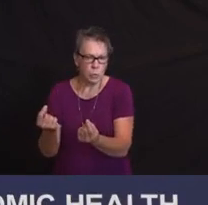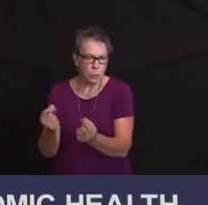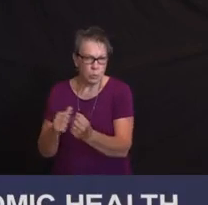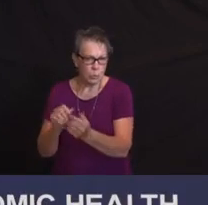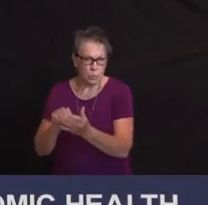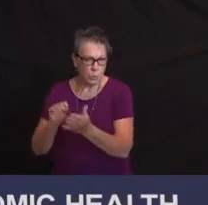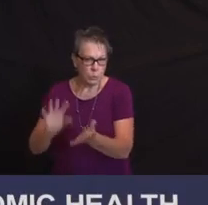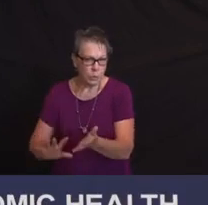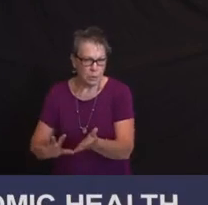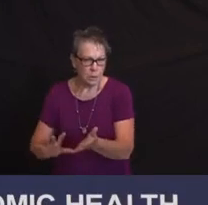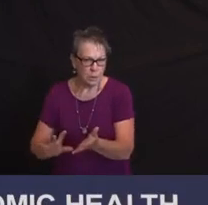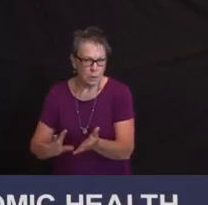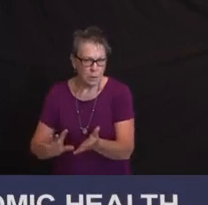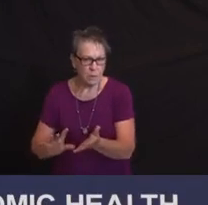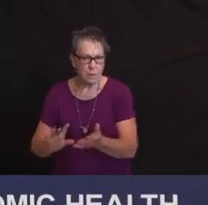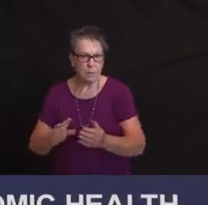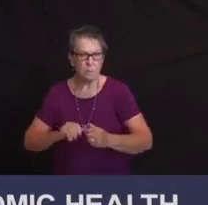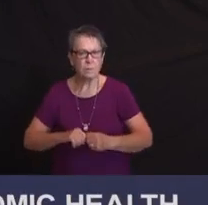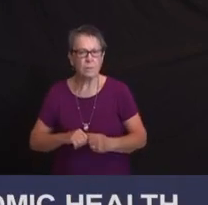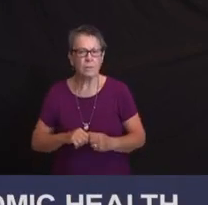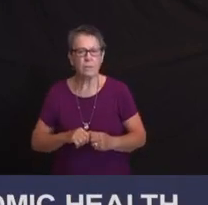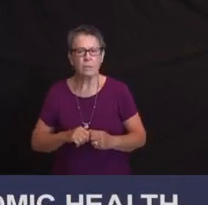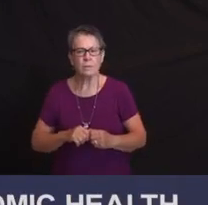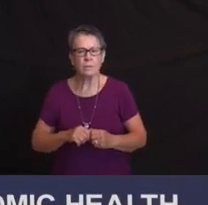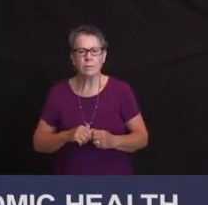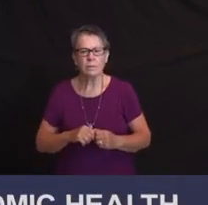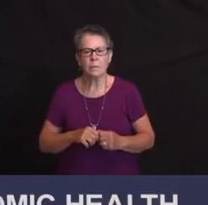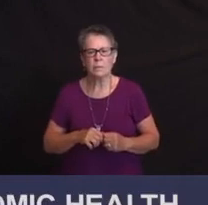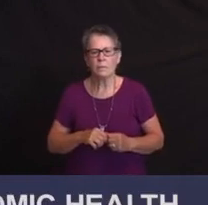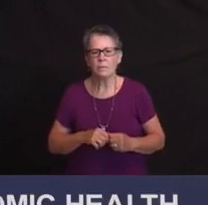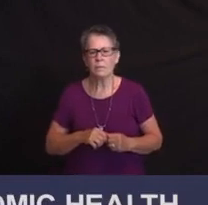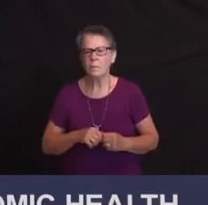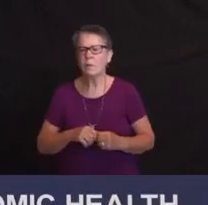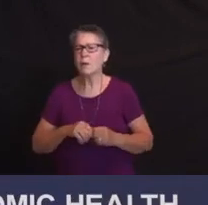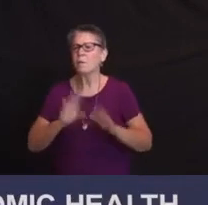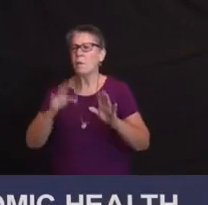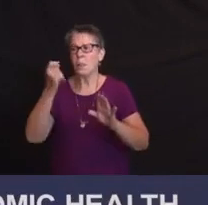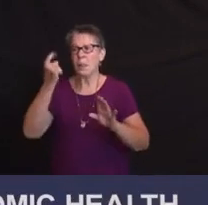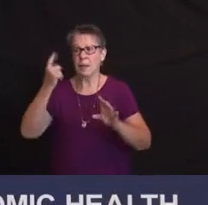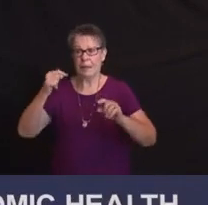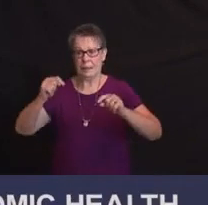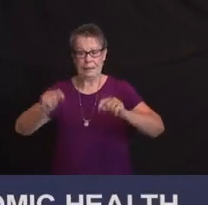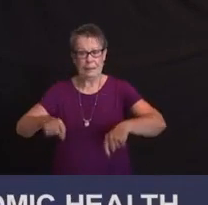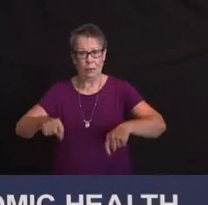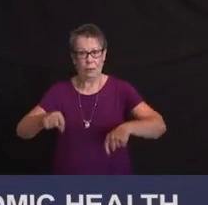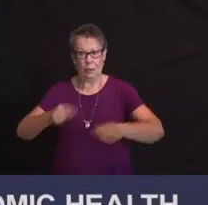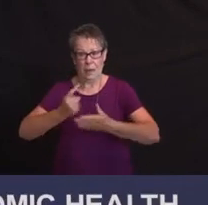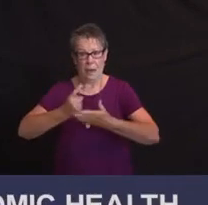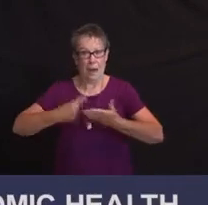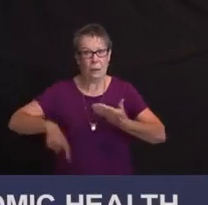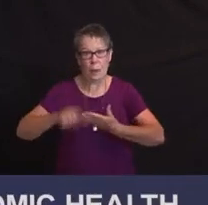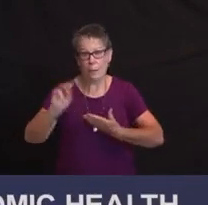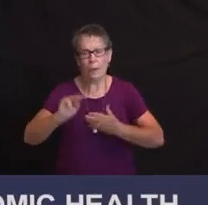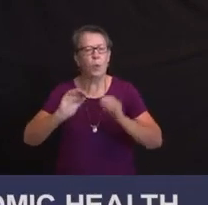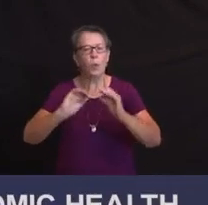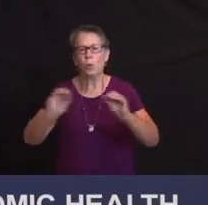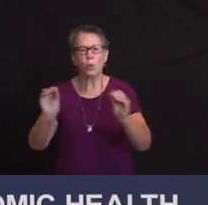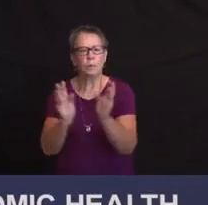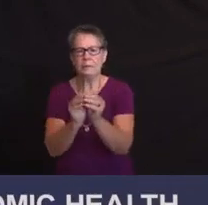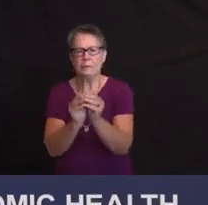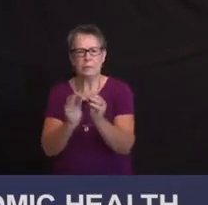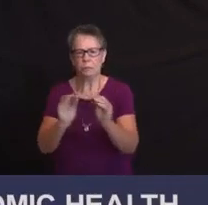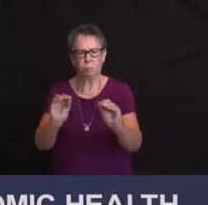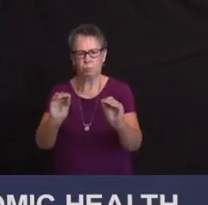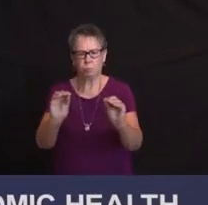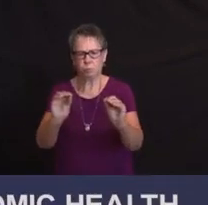But there's actually no briefing next Monday. I think Sheila and Judy will be out there doing events and briefings, but there won't be an actual briefing,